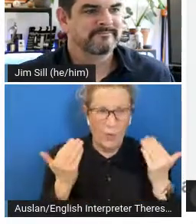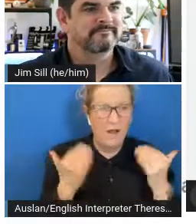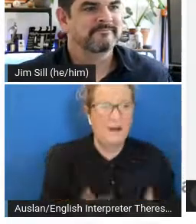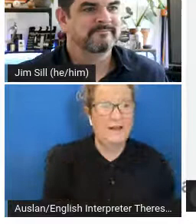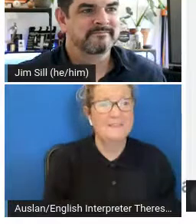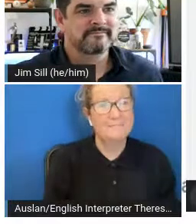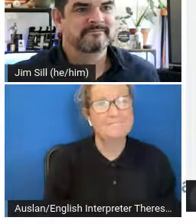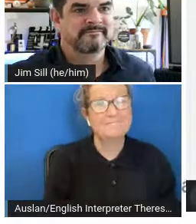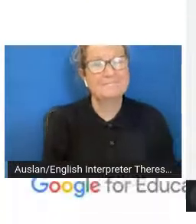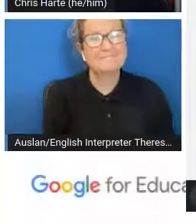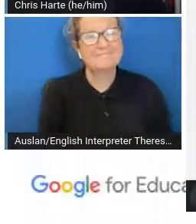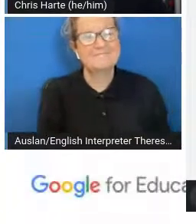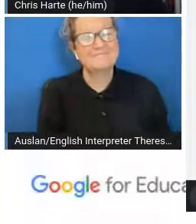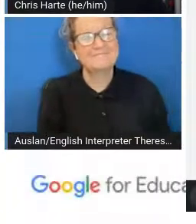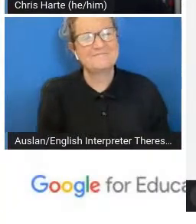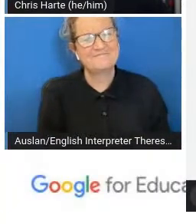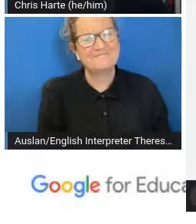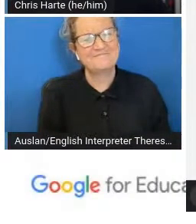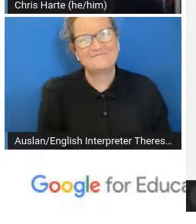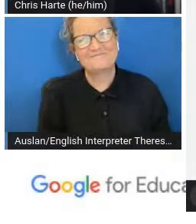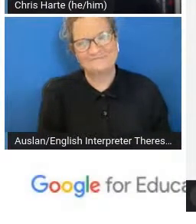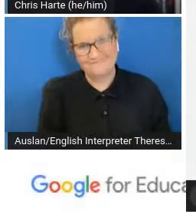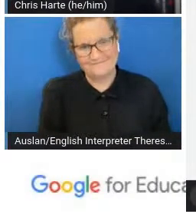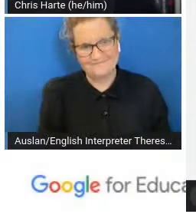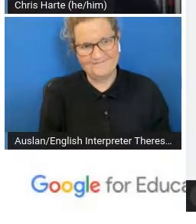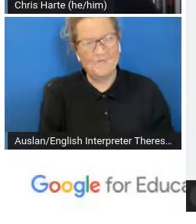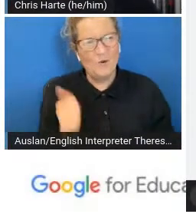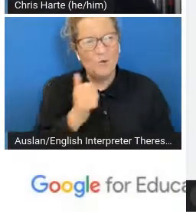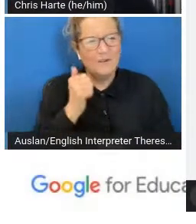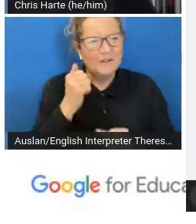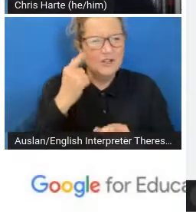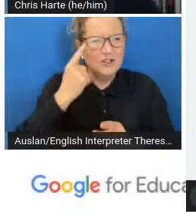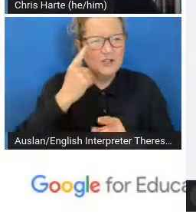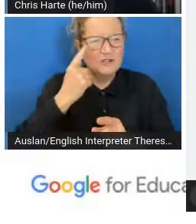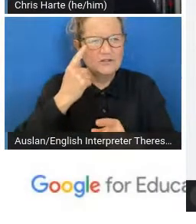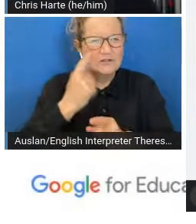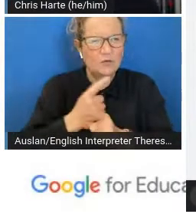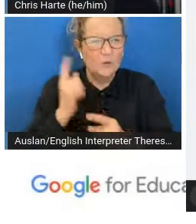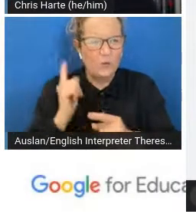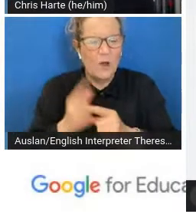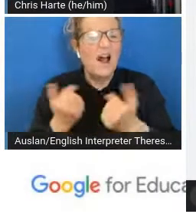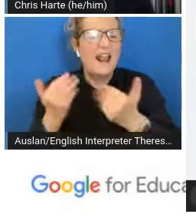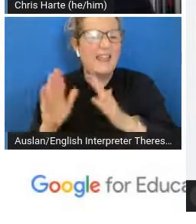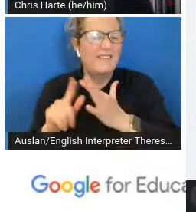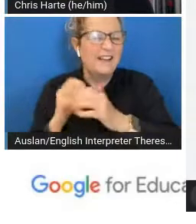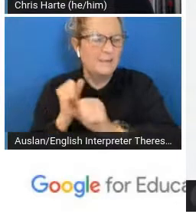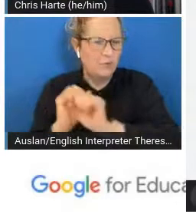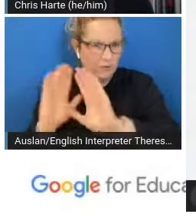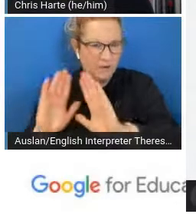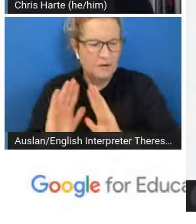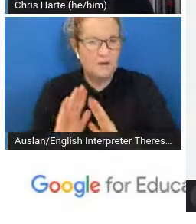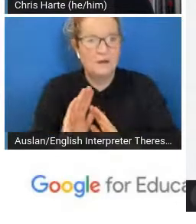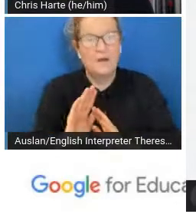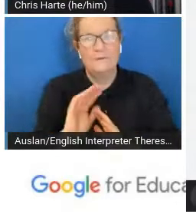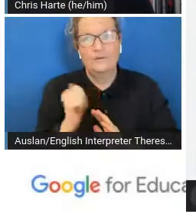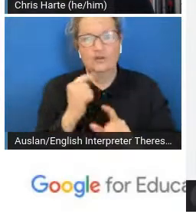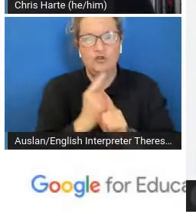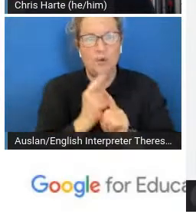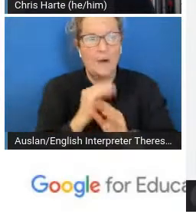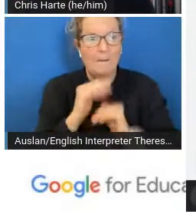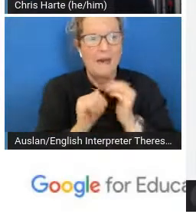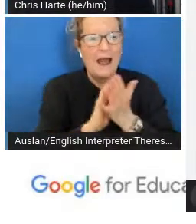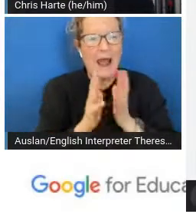very briefly at how we might, I'll just leave that up there for now because I may as well use that as an example, how we might